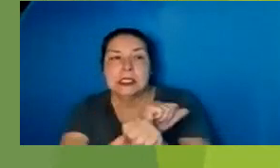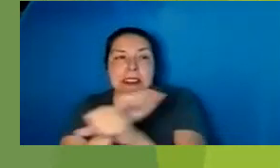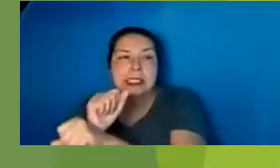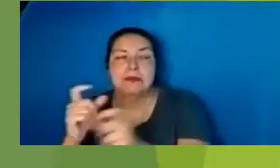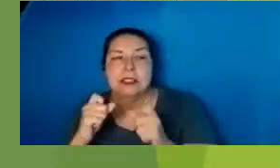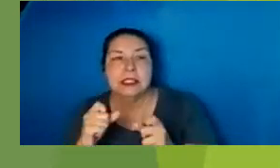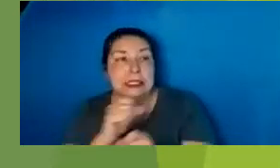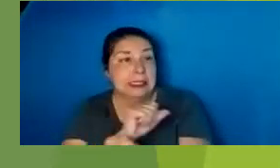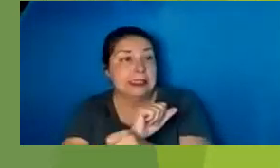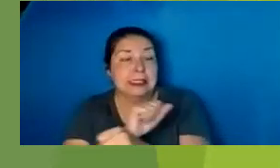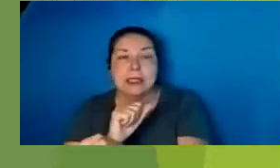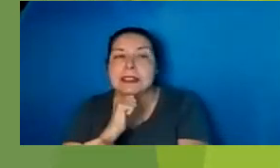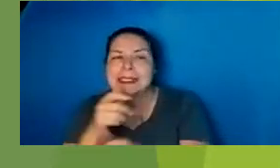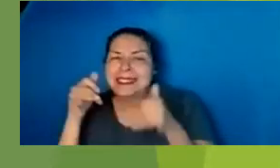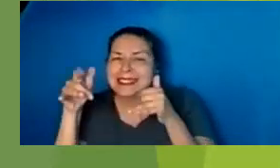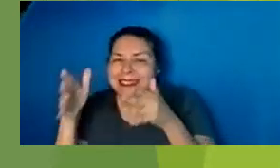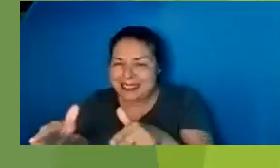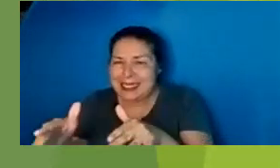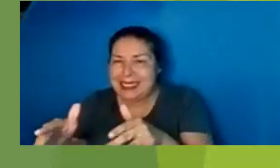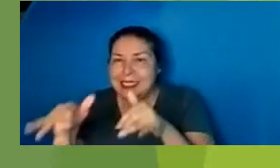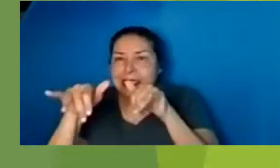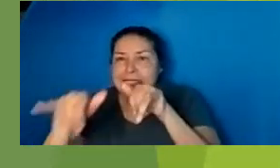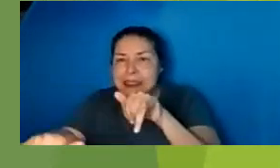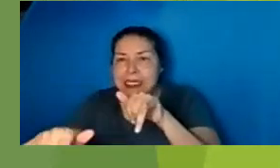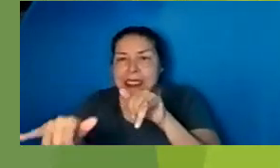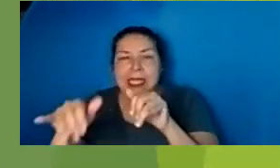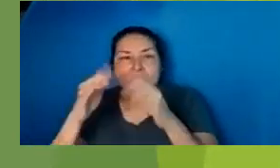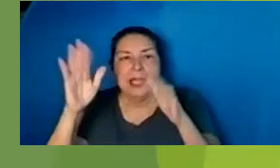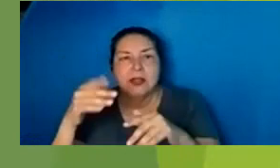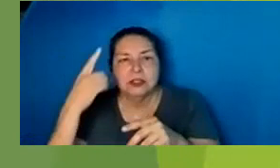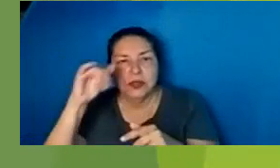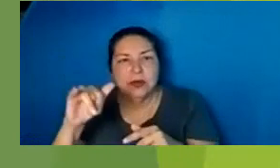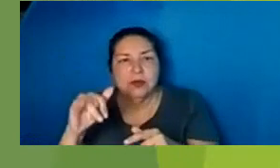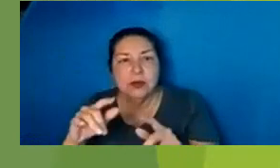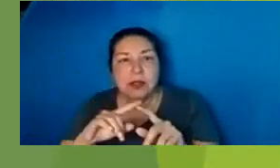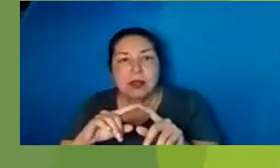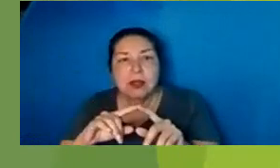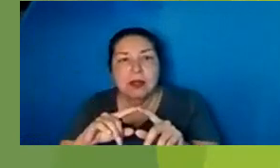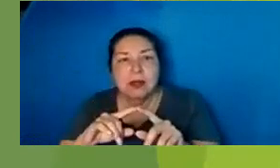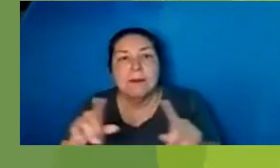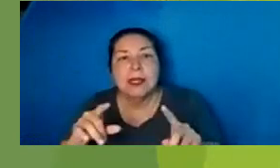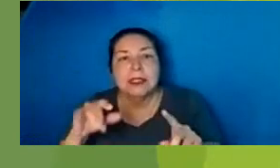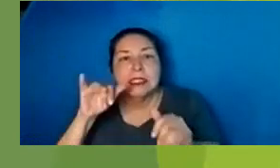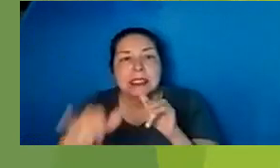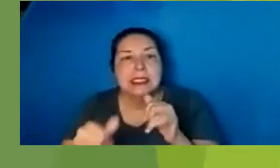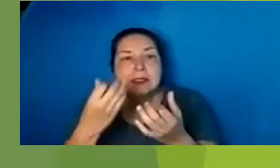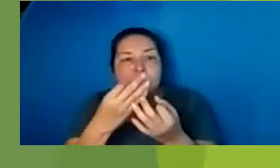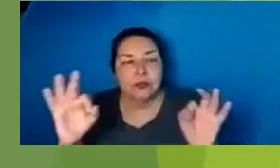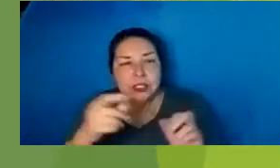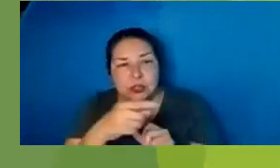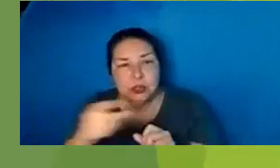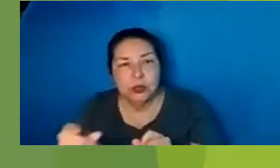remain in the house forever. The son remains forever. So if the son sets you free, you will be free indeed.